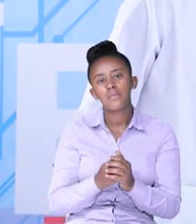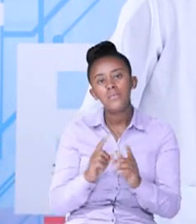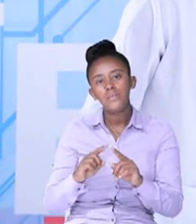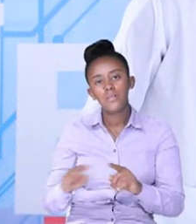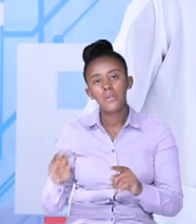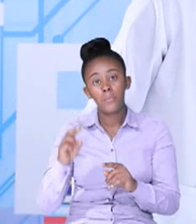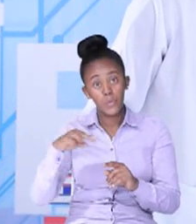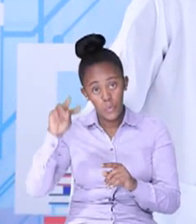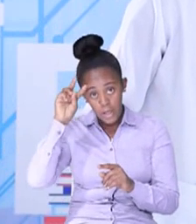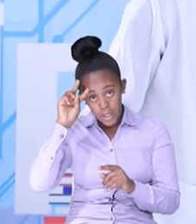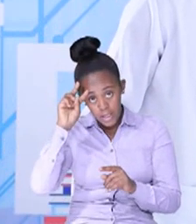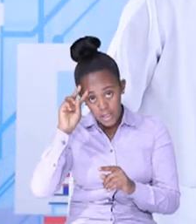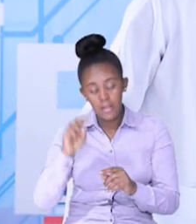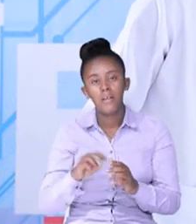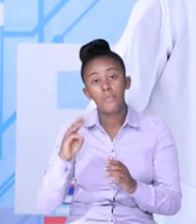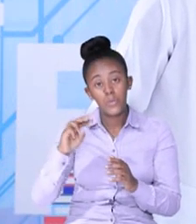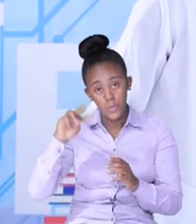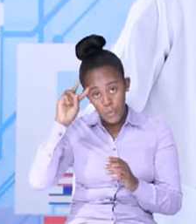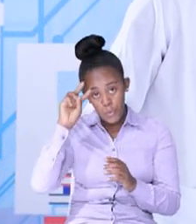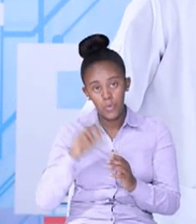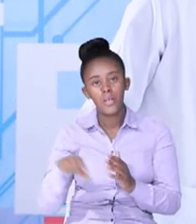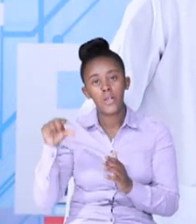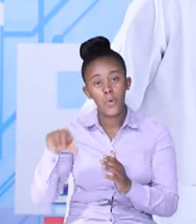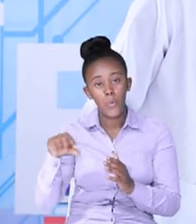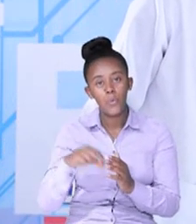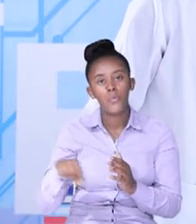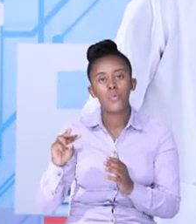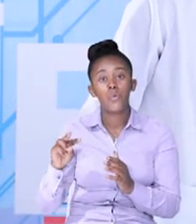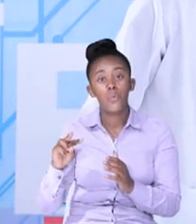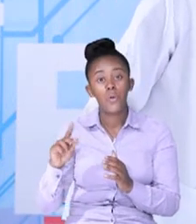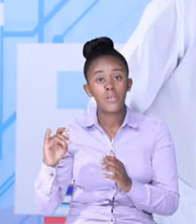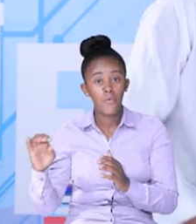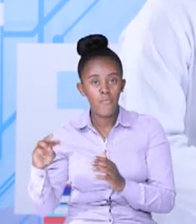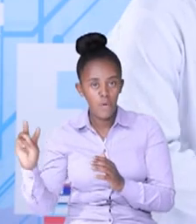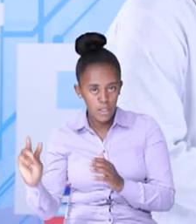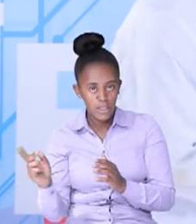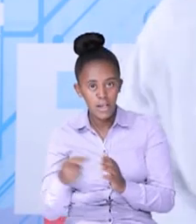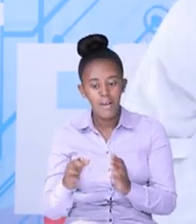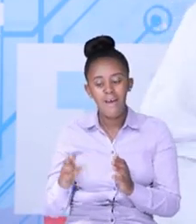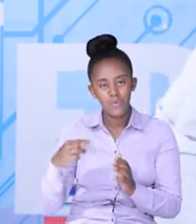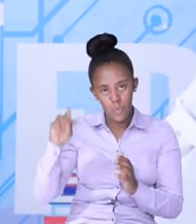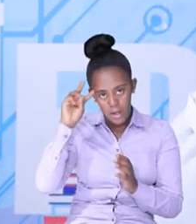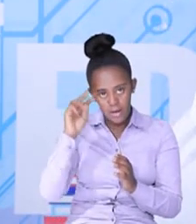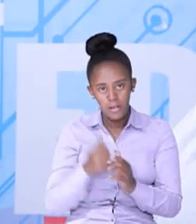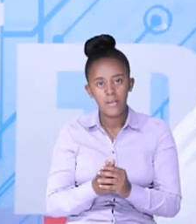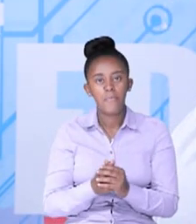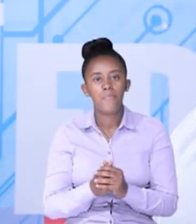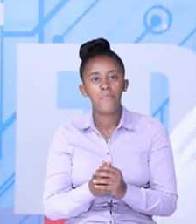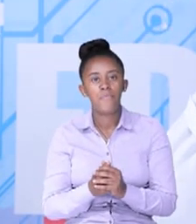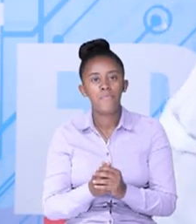using B squared, magnetic field B squared, the charge Q, twice of the voltage V, and R squared. You